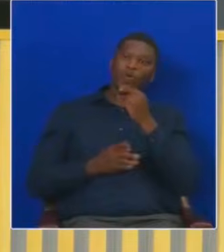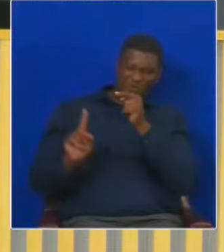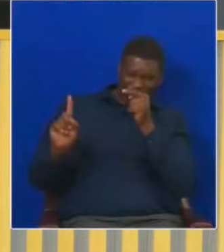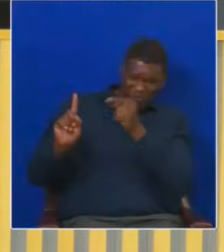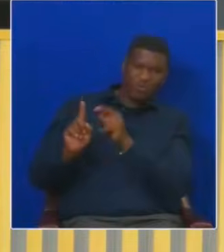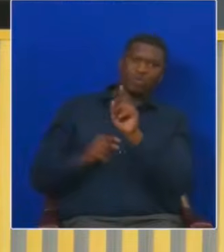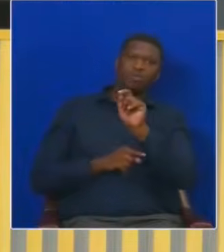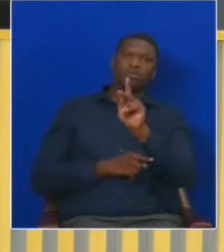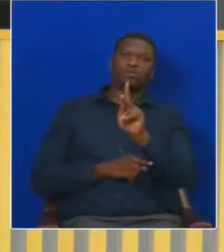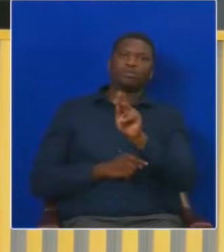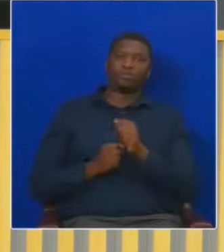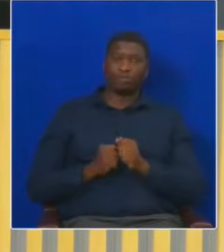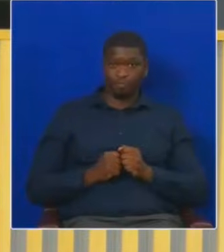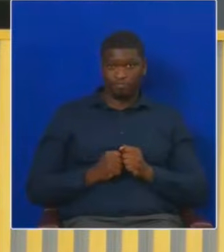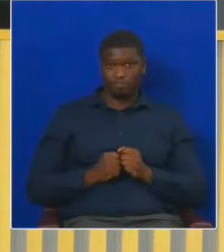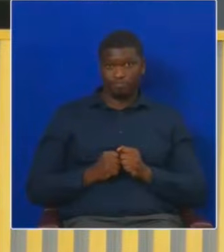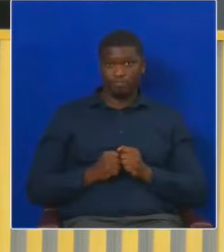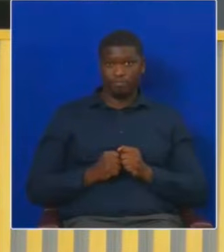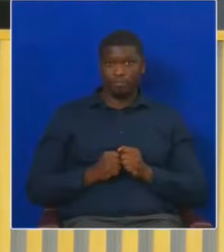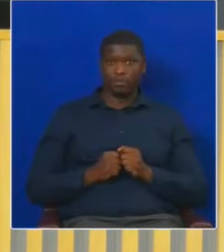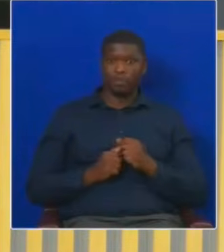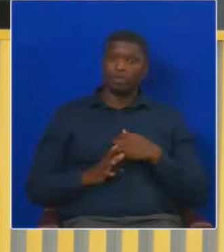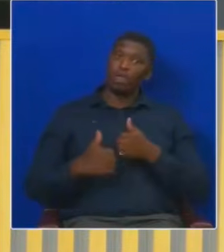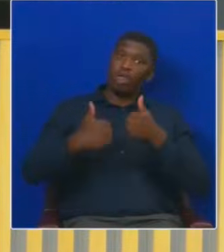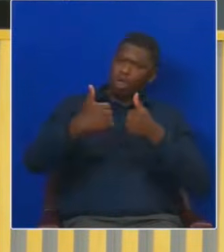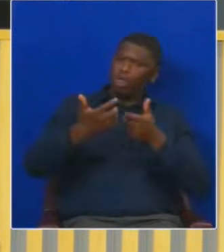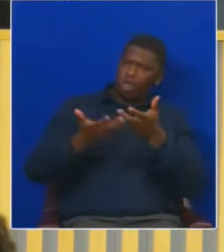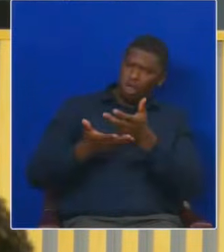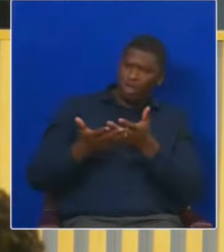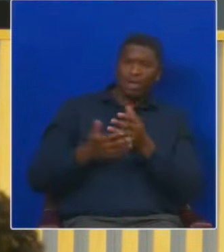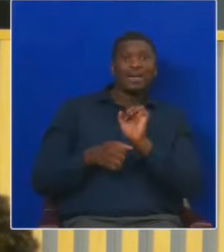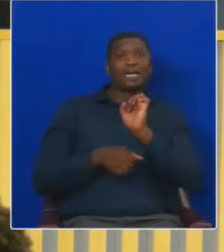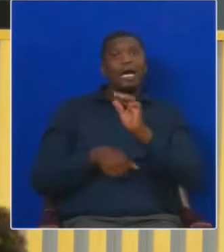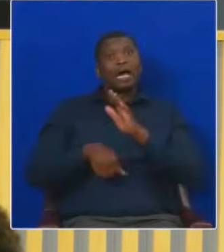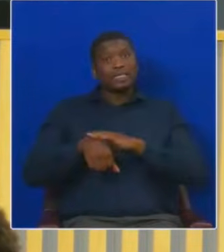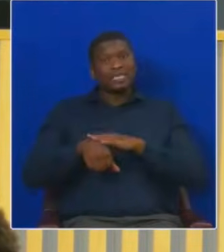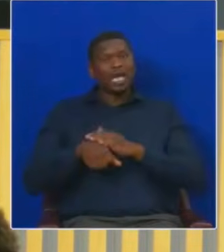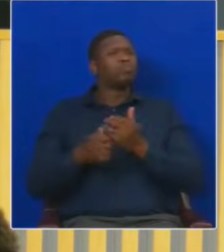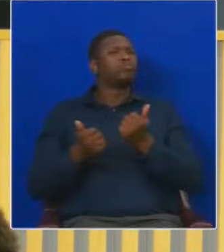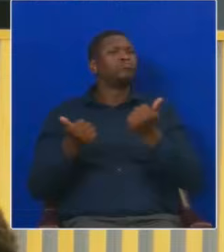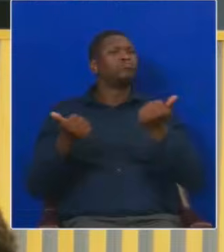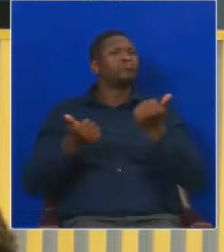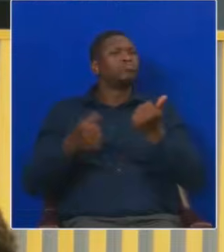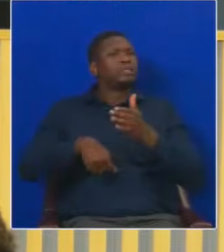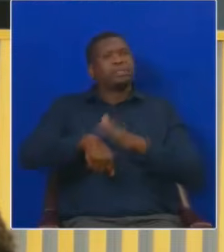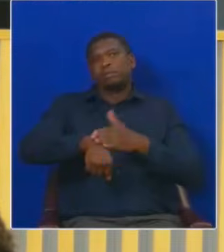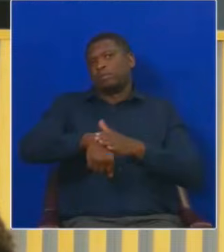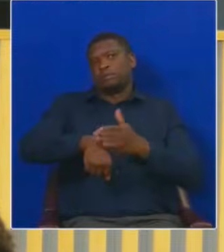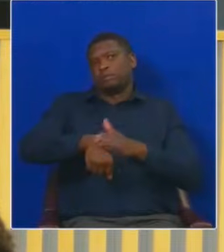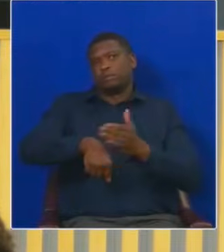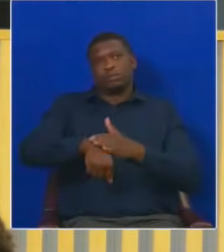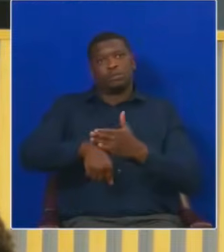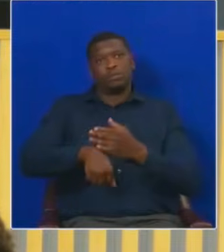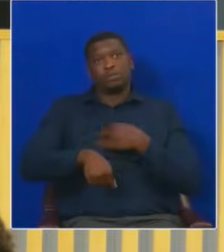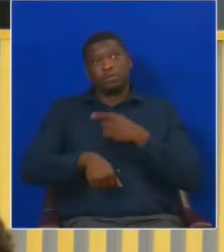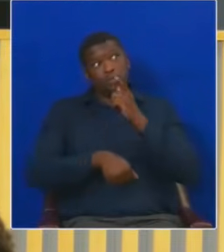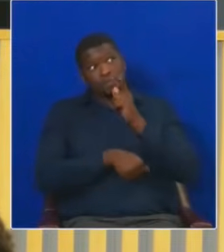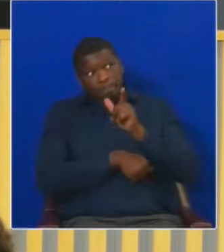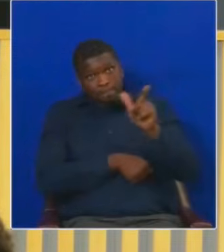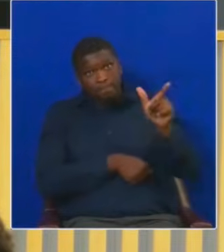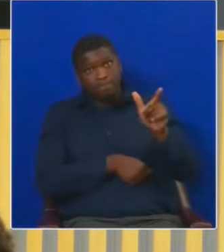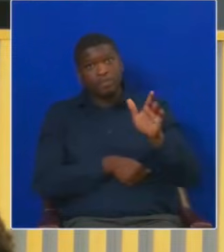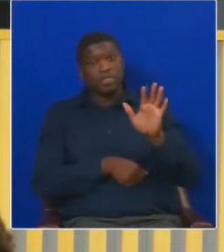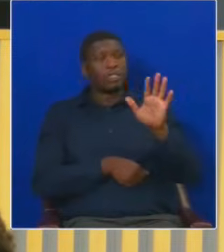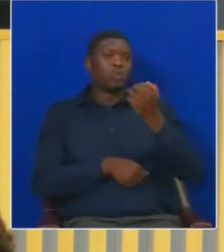At that time, it was already late, and I informed Brigadier Nkwashu that the correctional center is